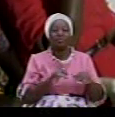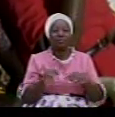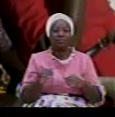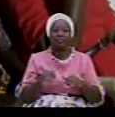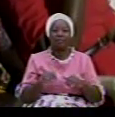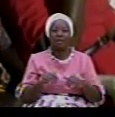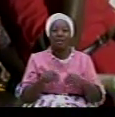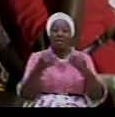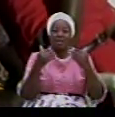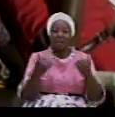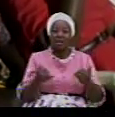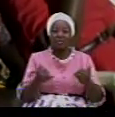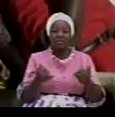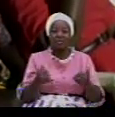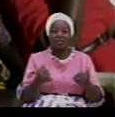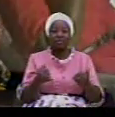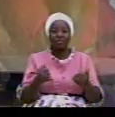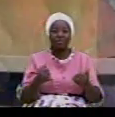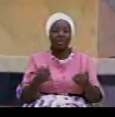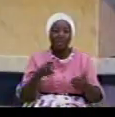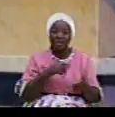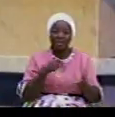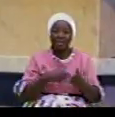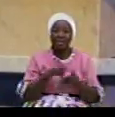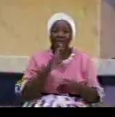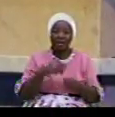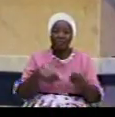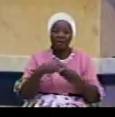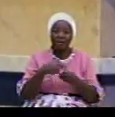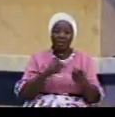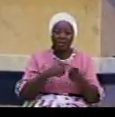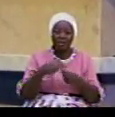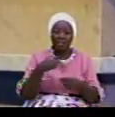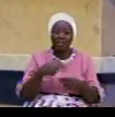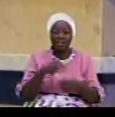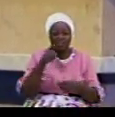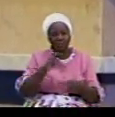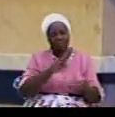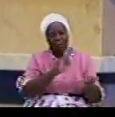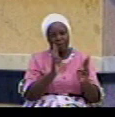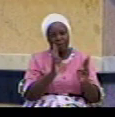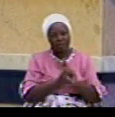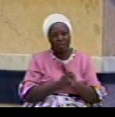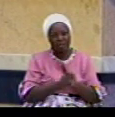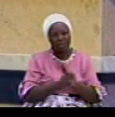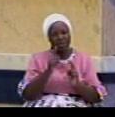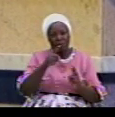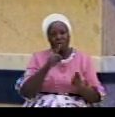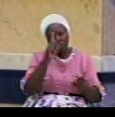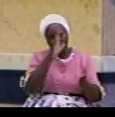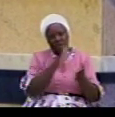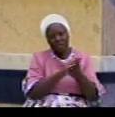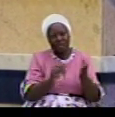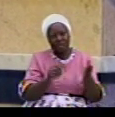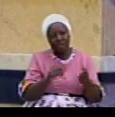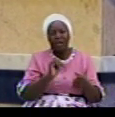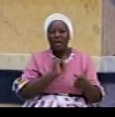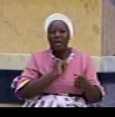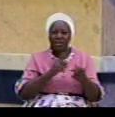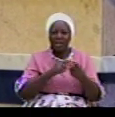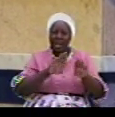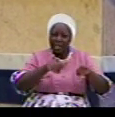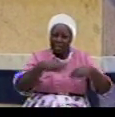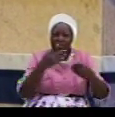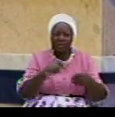turns around. He says, you repent, you believe, I give you the master